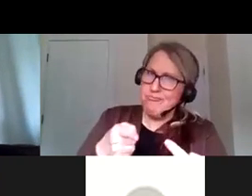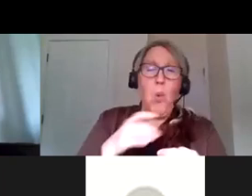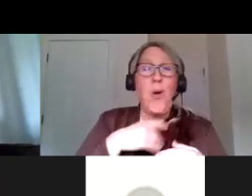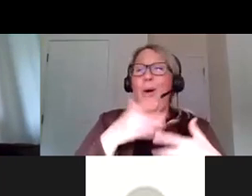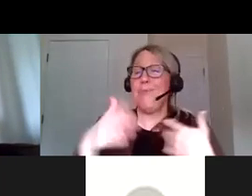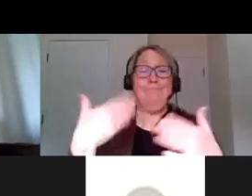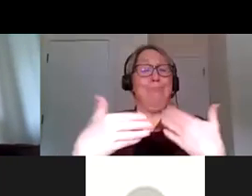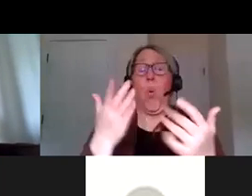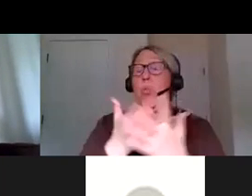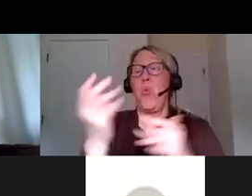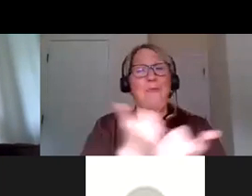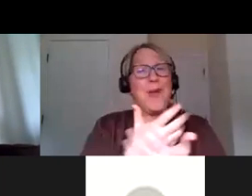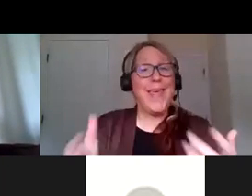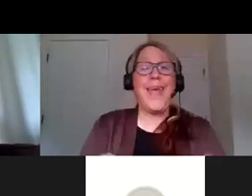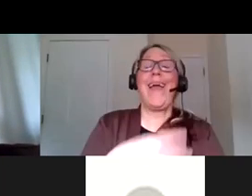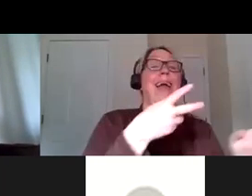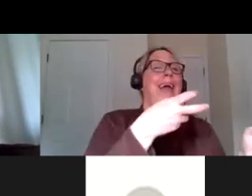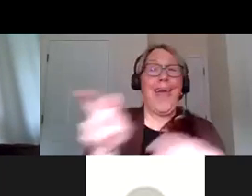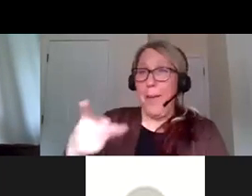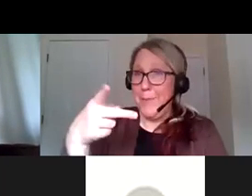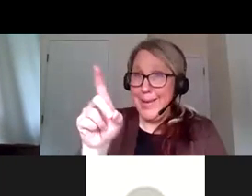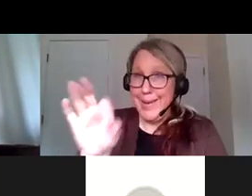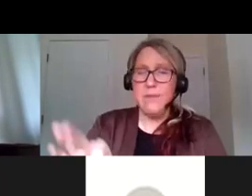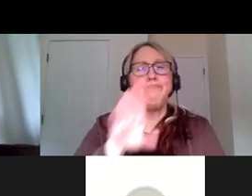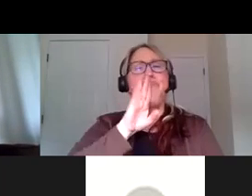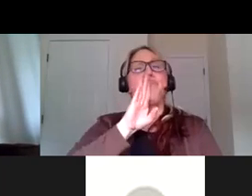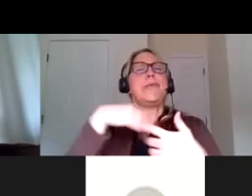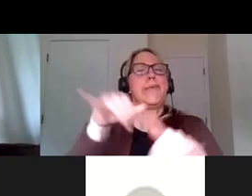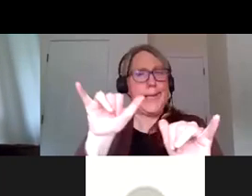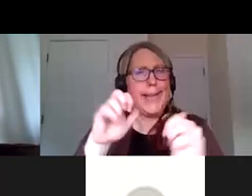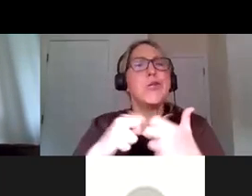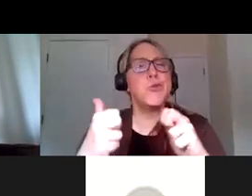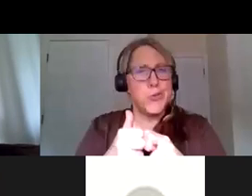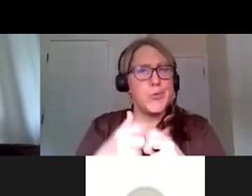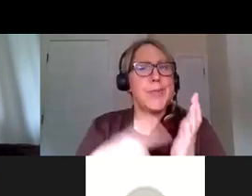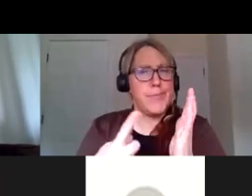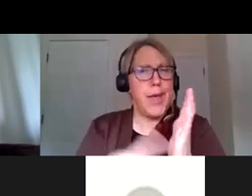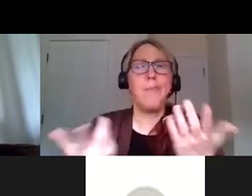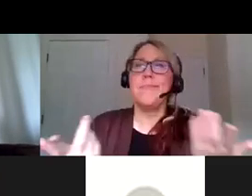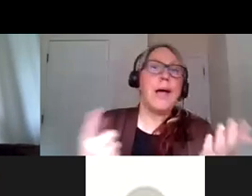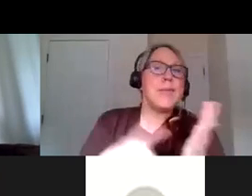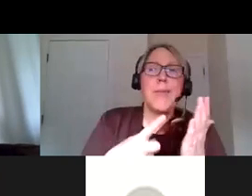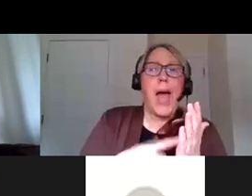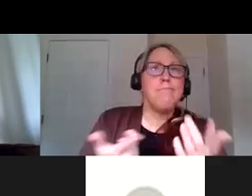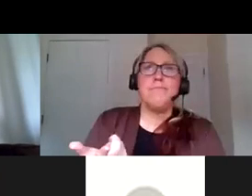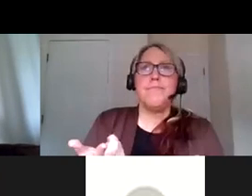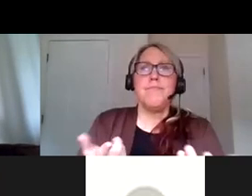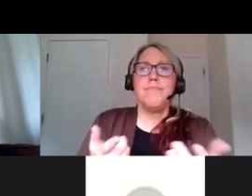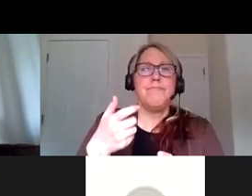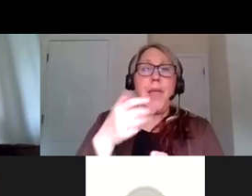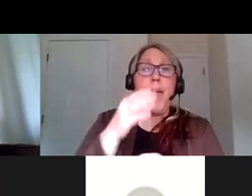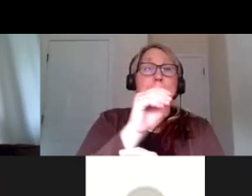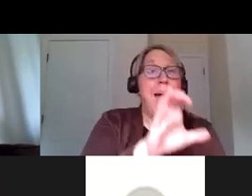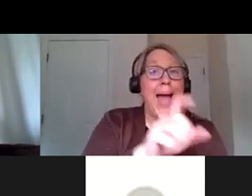everything, and we'll go over to PDF, and we're still running into some issues. Sometimes it's a Mac to